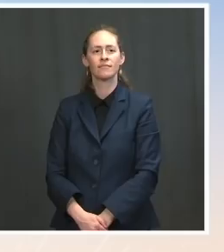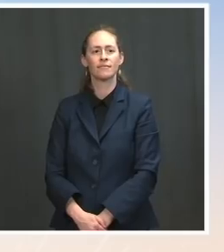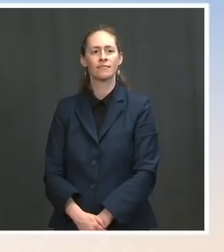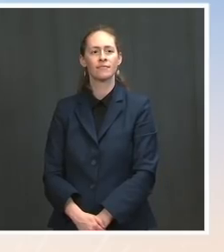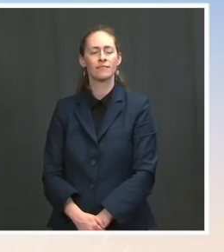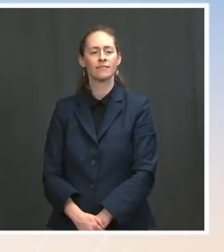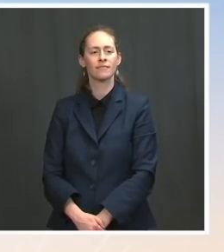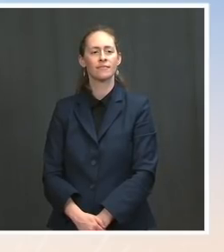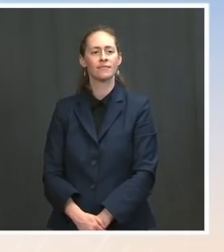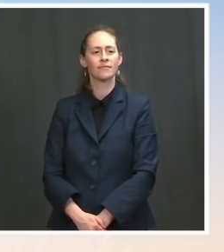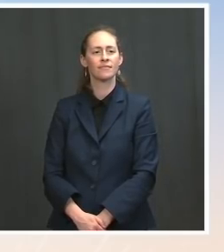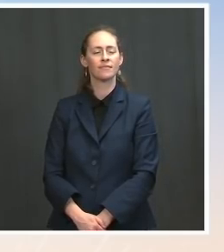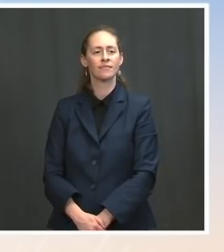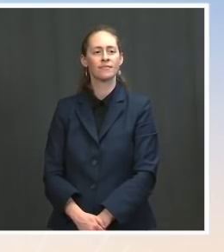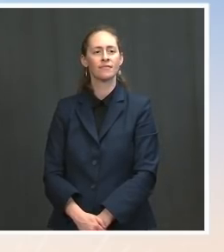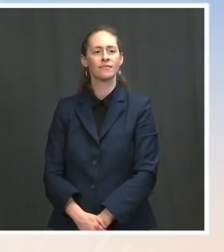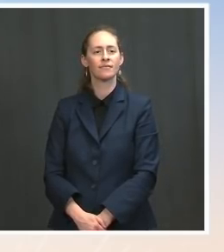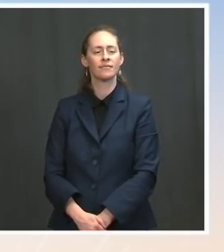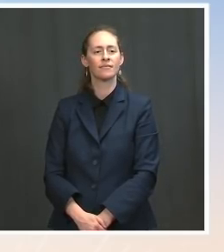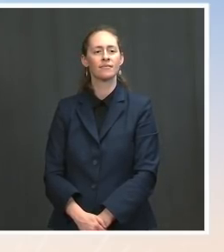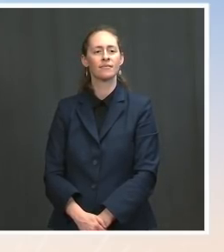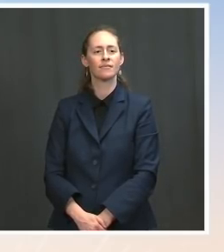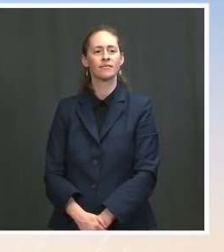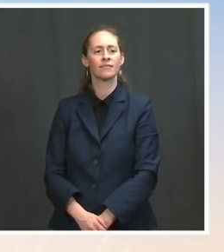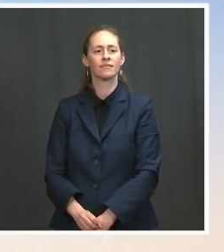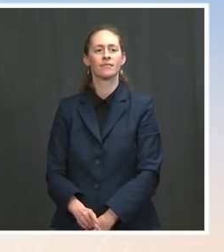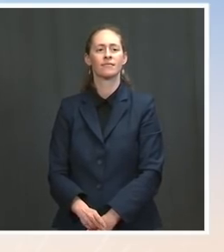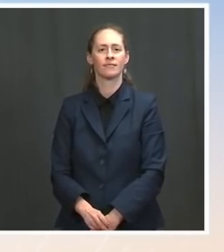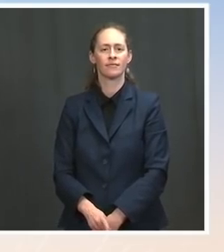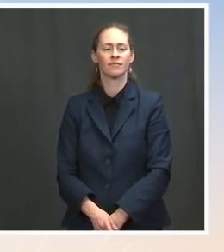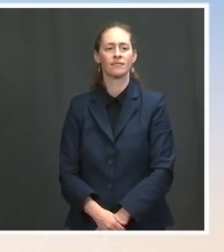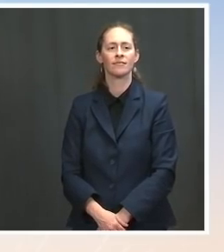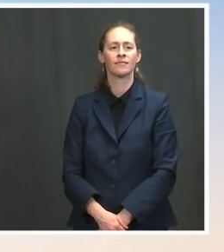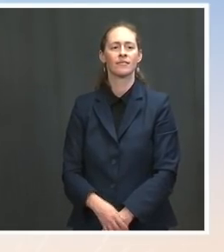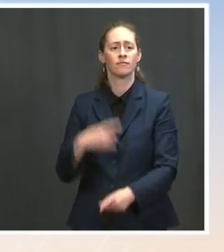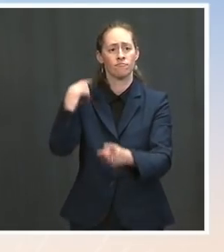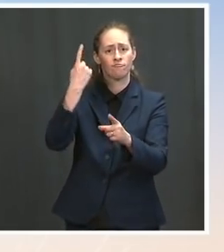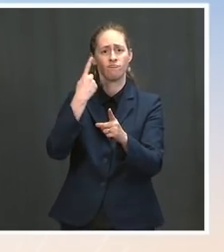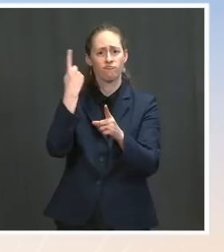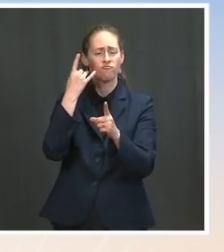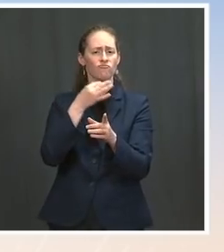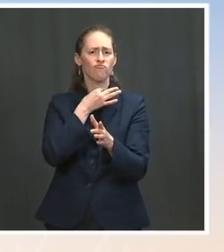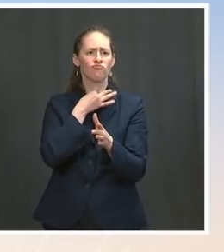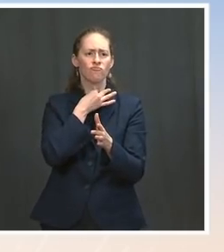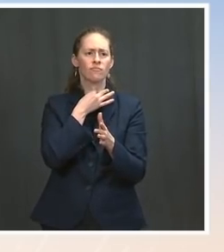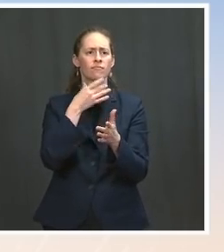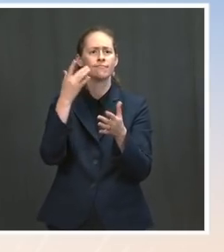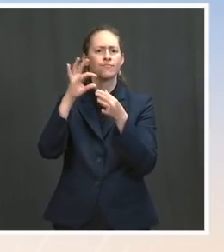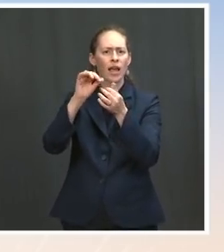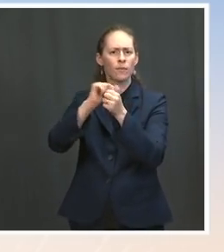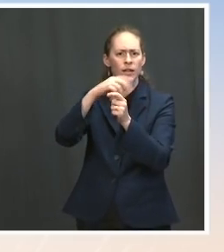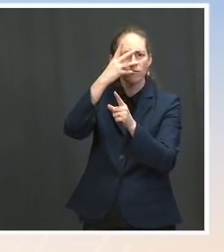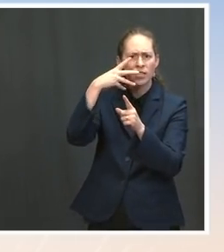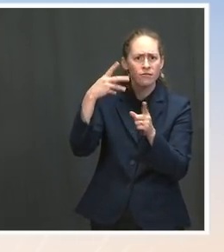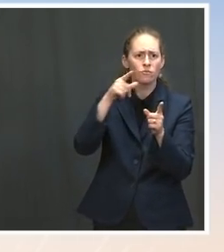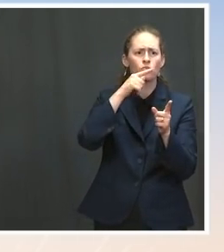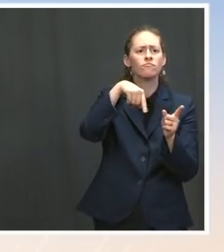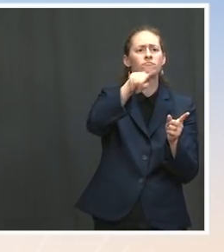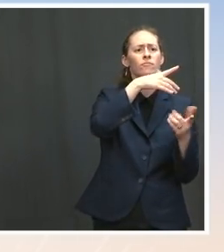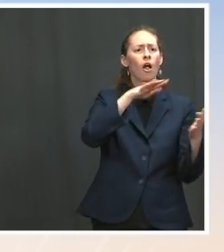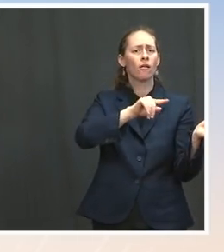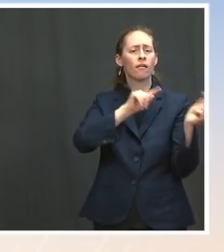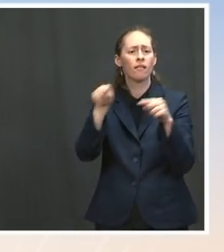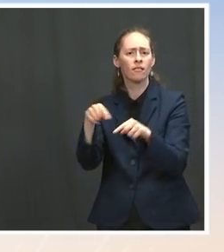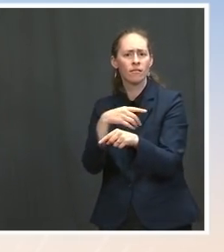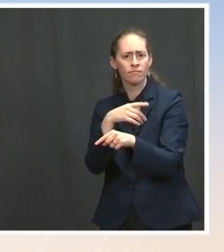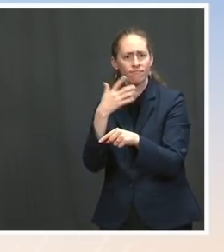unaccompanied minors who are in detention? Well, on the first question, Immigration and Customs Enforcement, ICE, is firmly committed